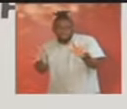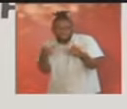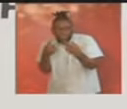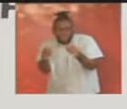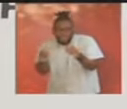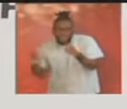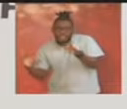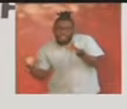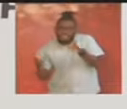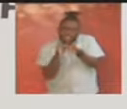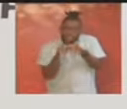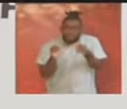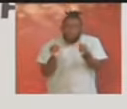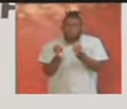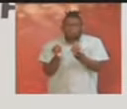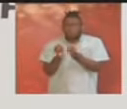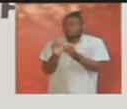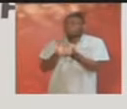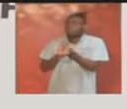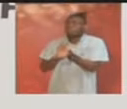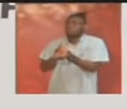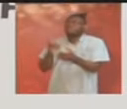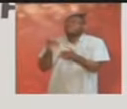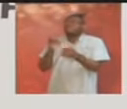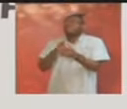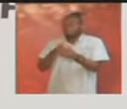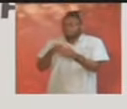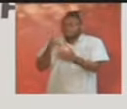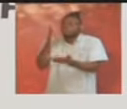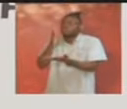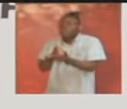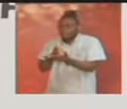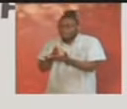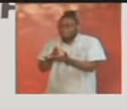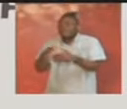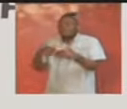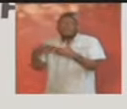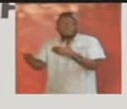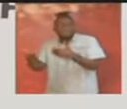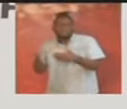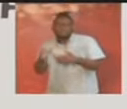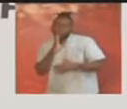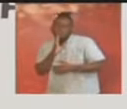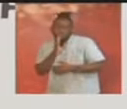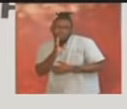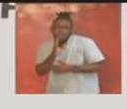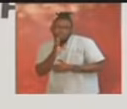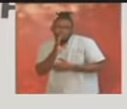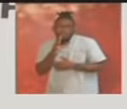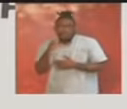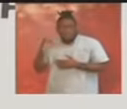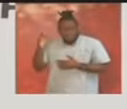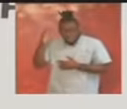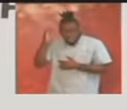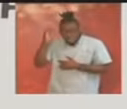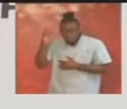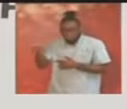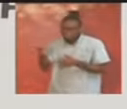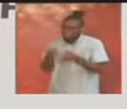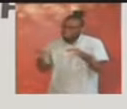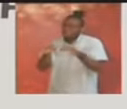Mitchell, we will definitely allow her to complete her presentation because the information is that critical. And